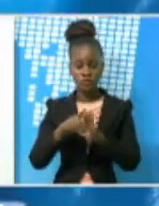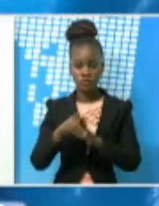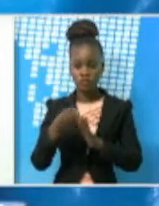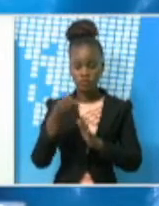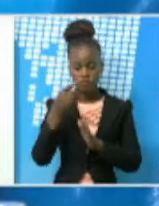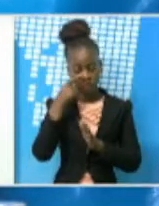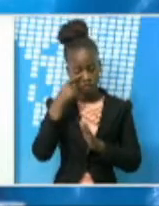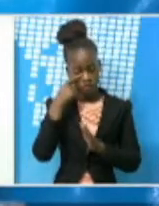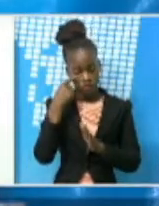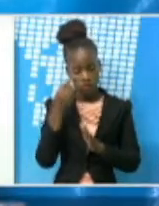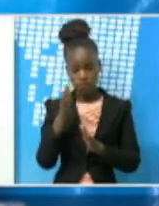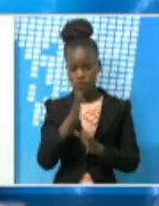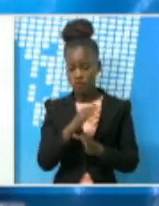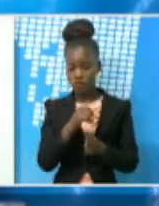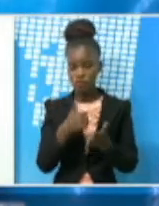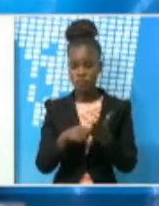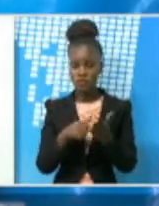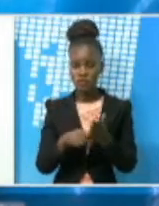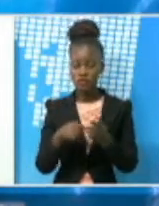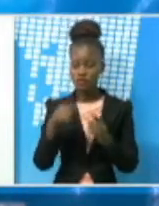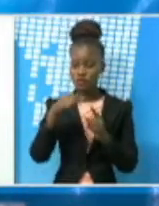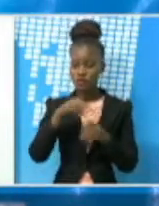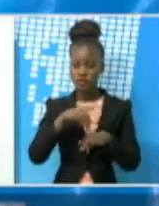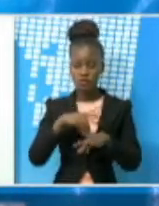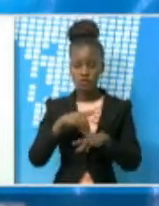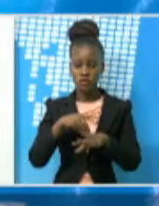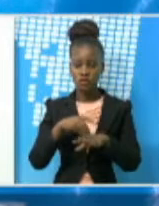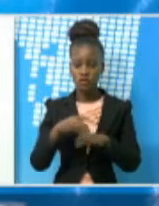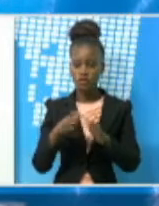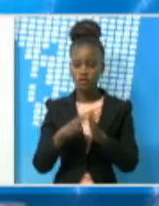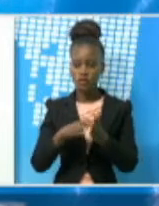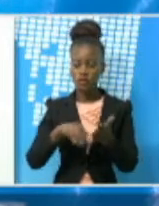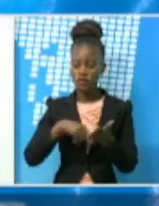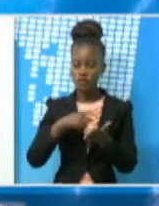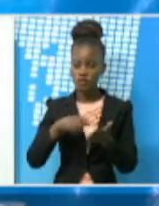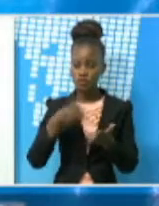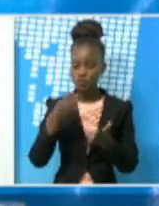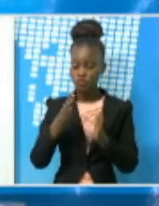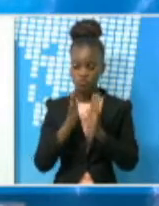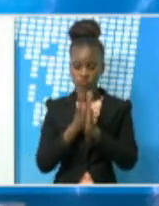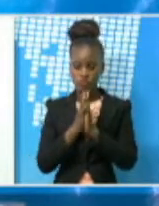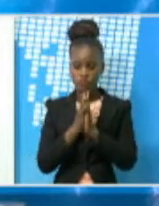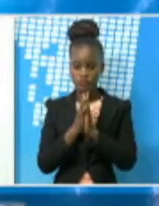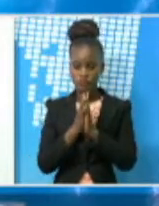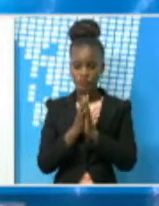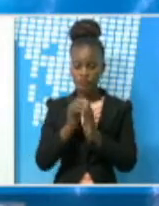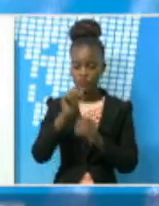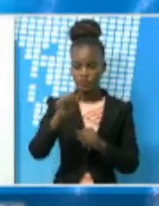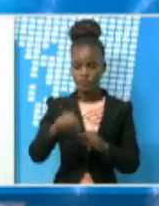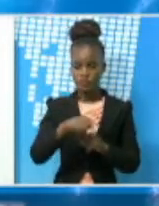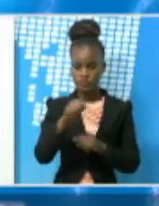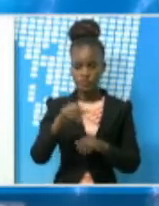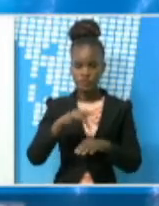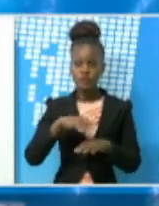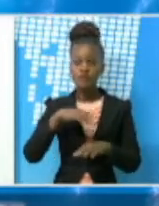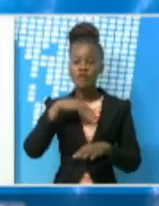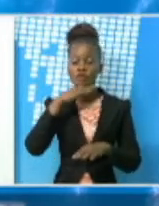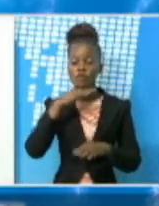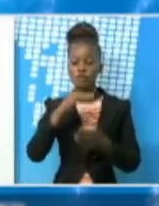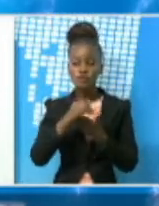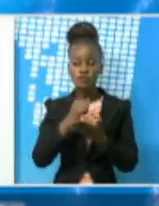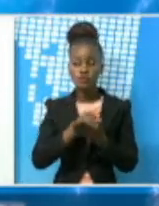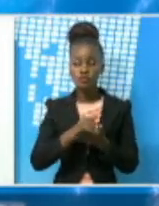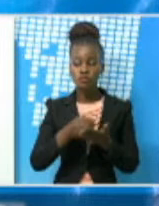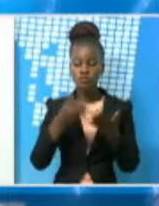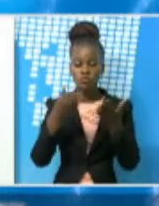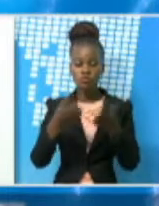other challenge has been resolved today, has been around capital. Not that we don't have enough capital, but because the regulation,